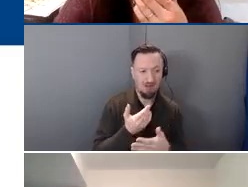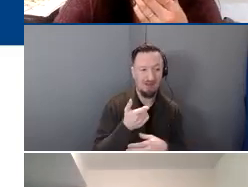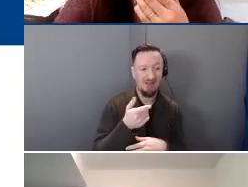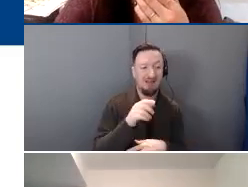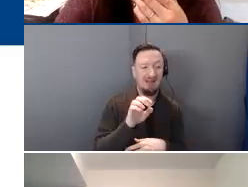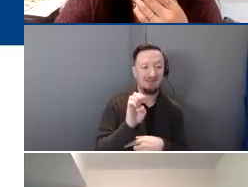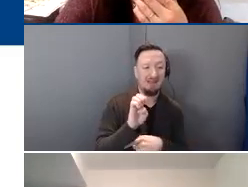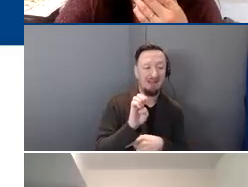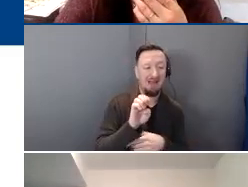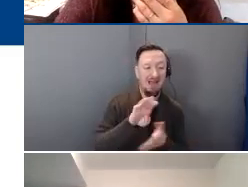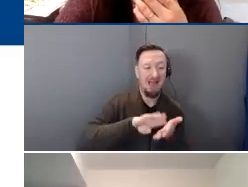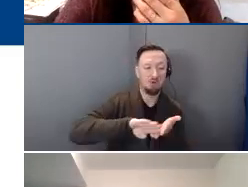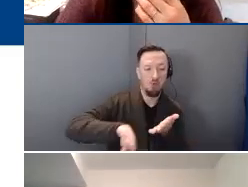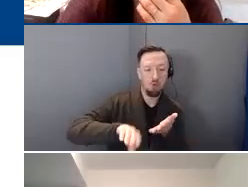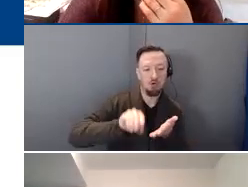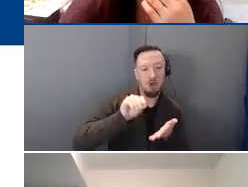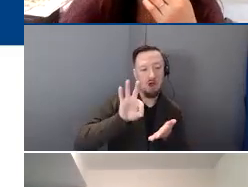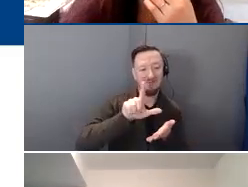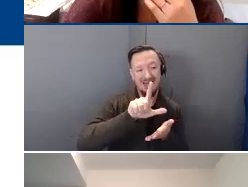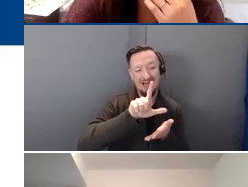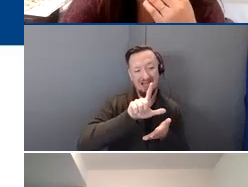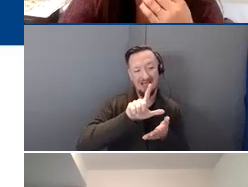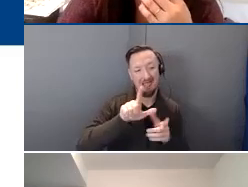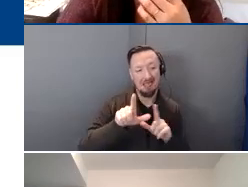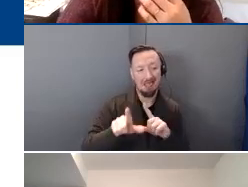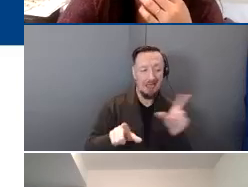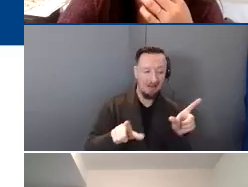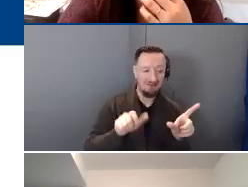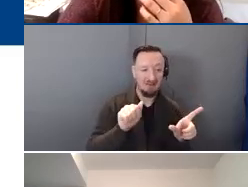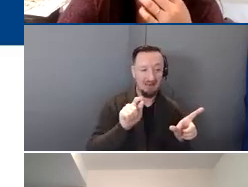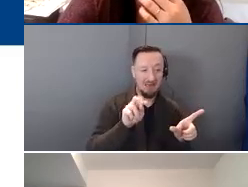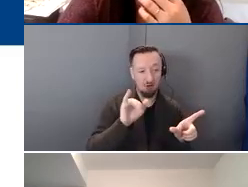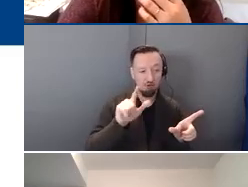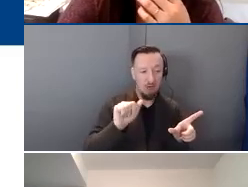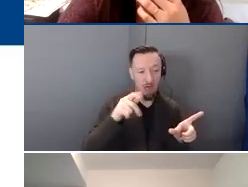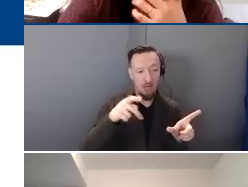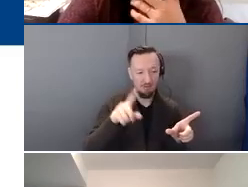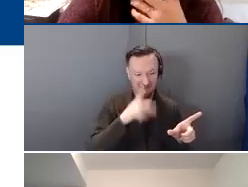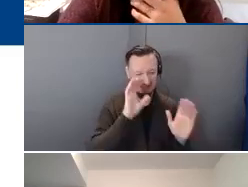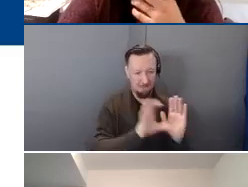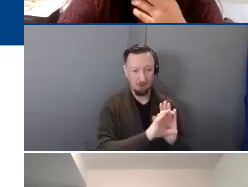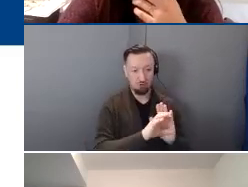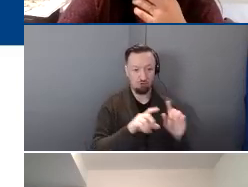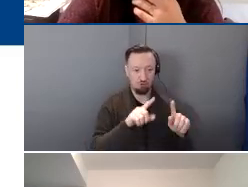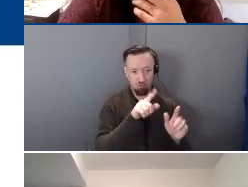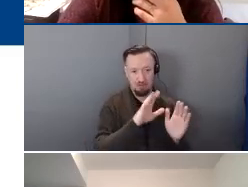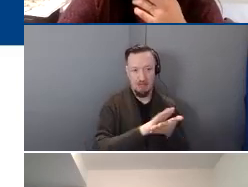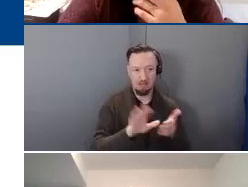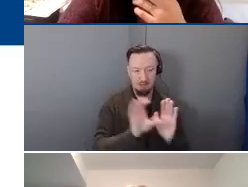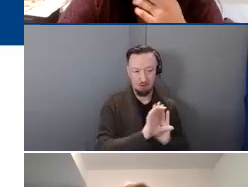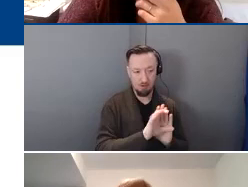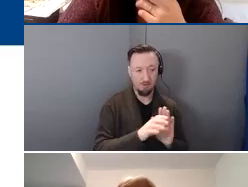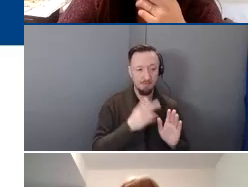left atrial appendage. And so I do have a nice little diagram down here, a little picture. So we can see